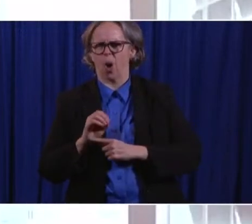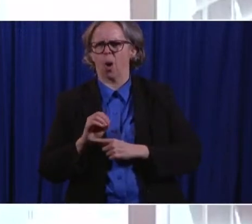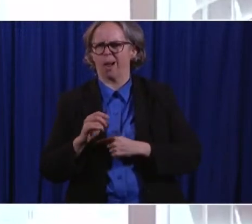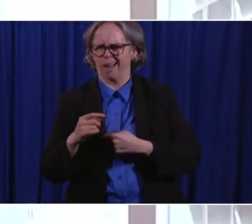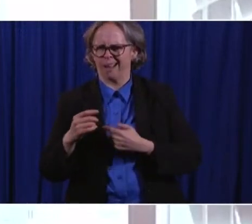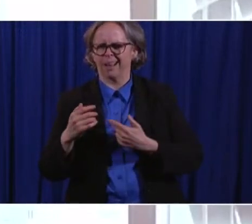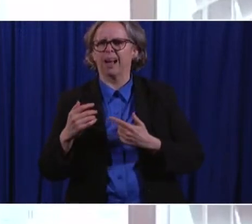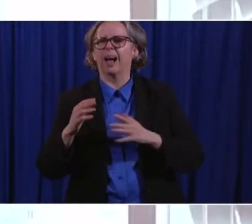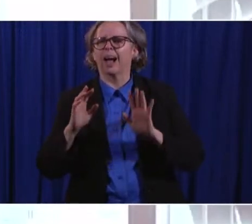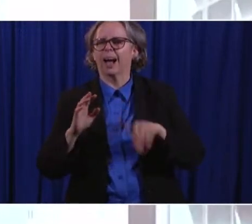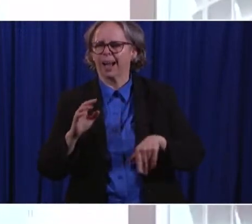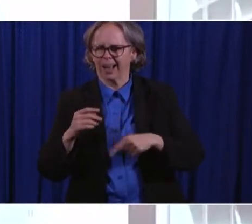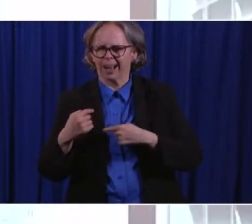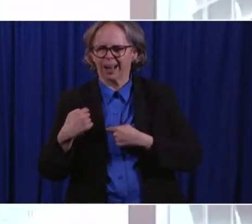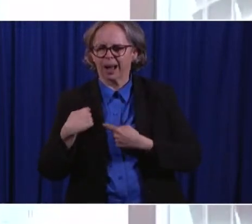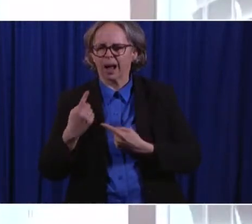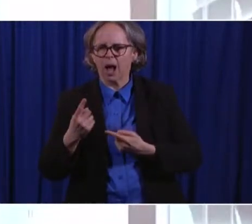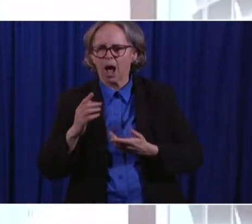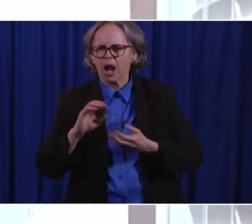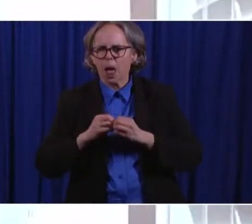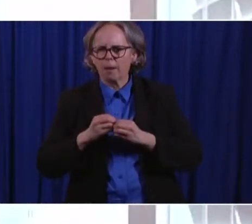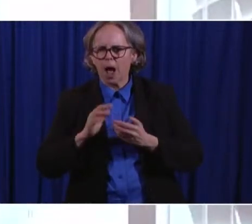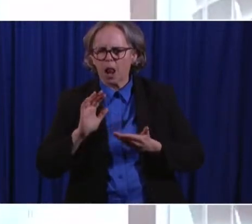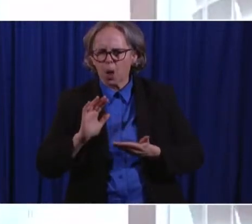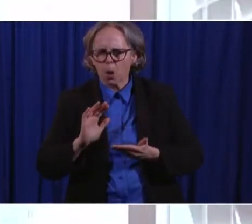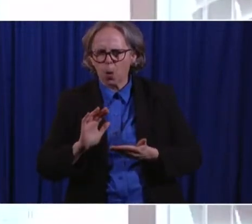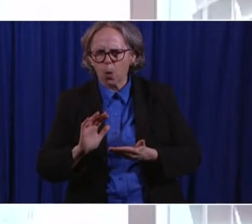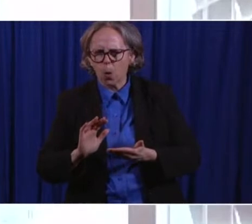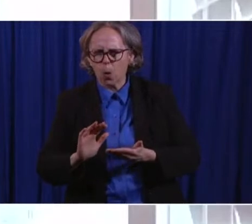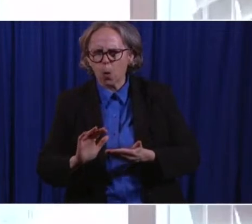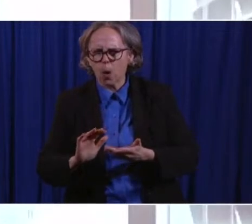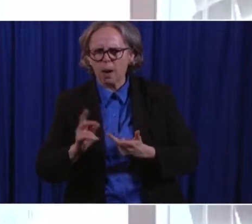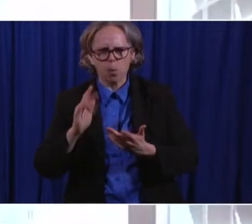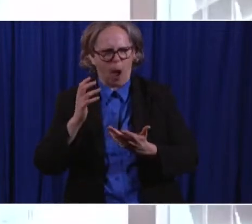in terms of vaccine before